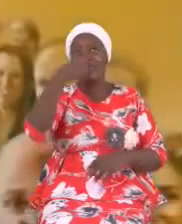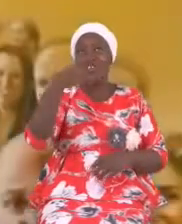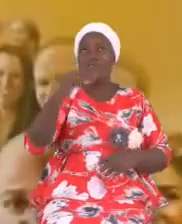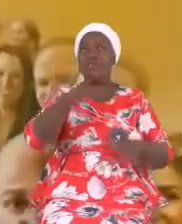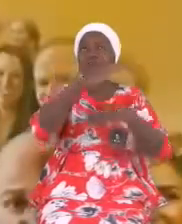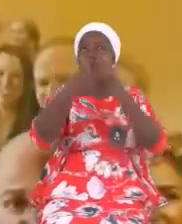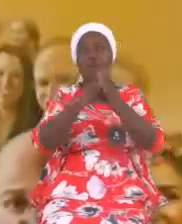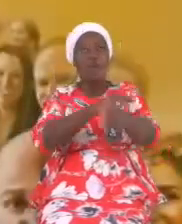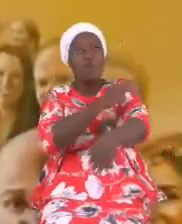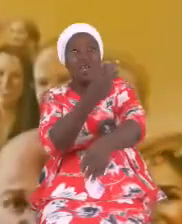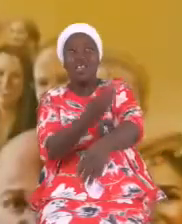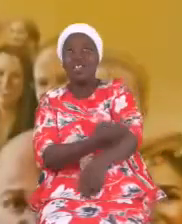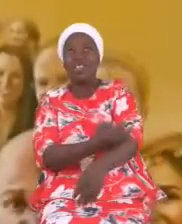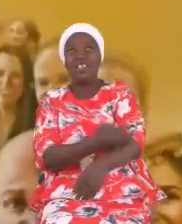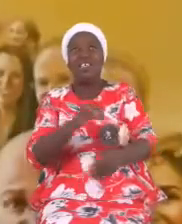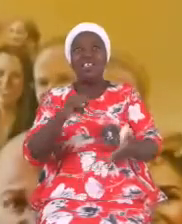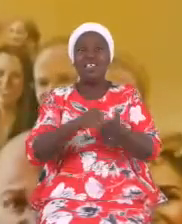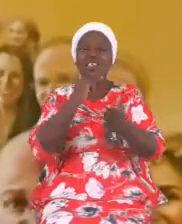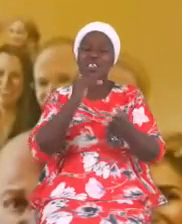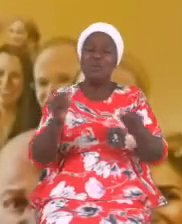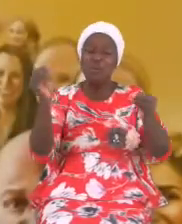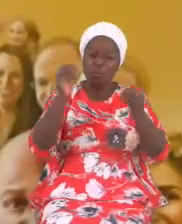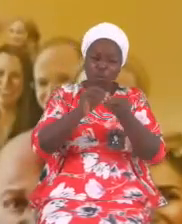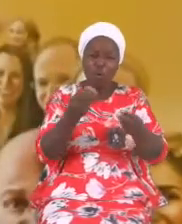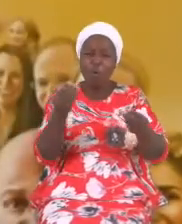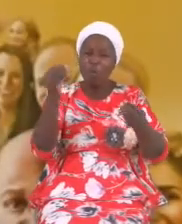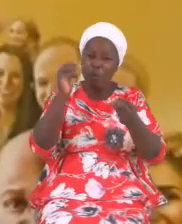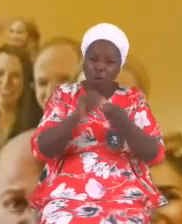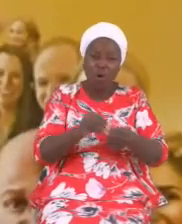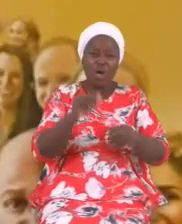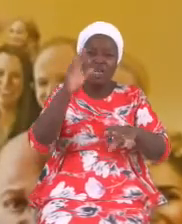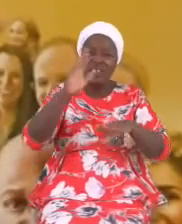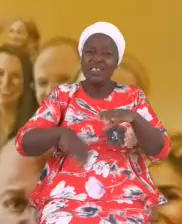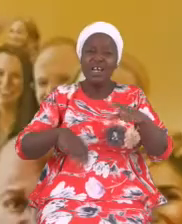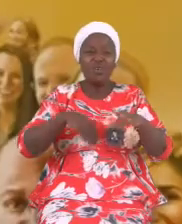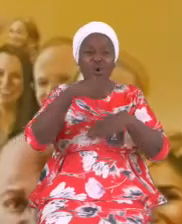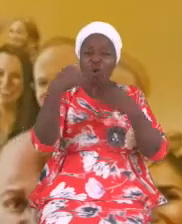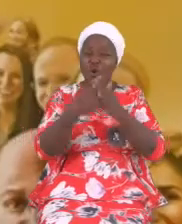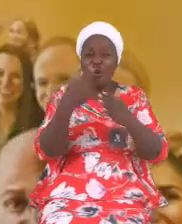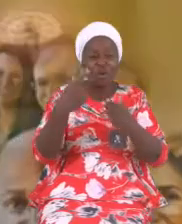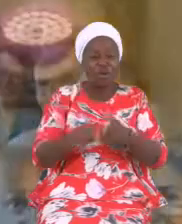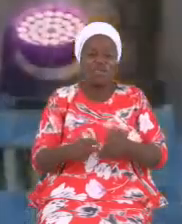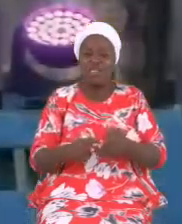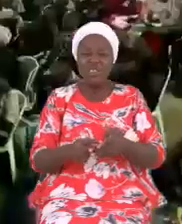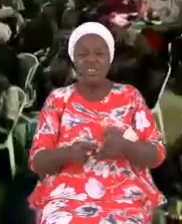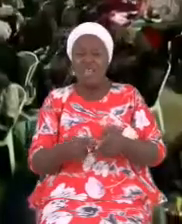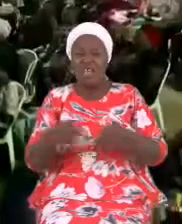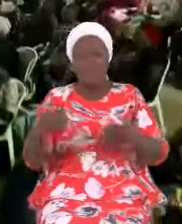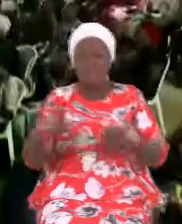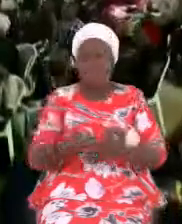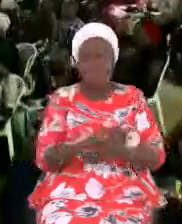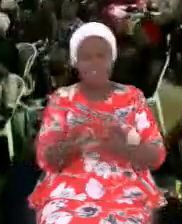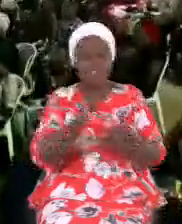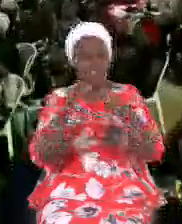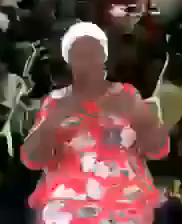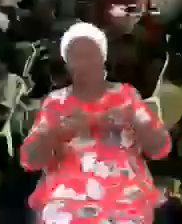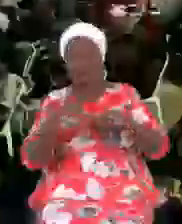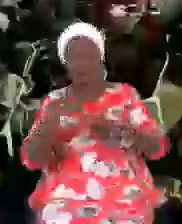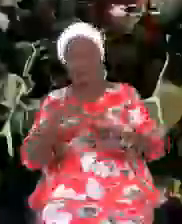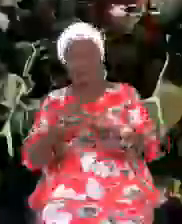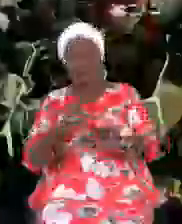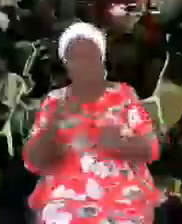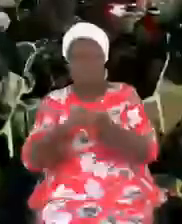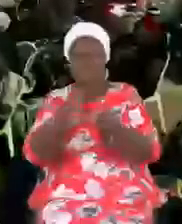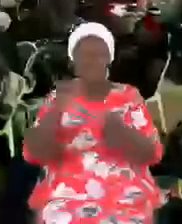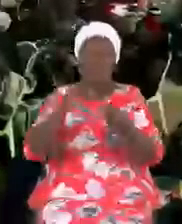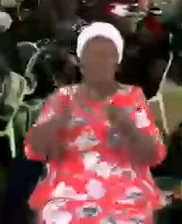Almighty, it's worth more than all the effort we have made. It's worth all the suffering a